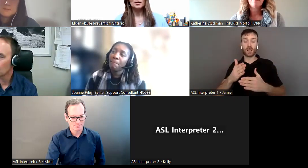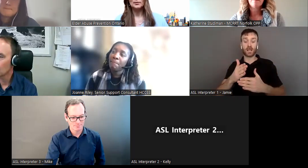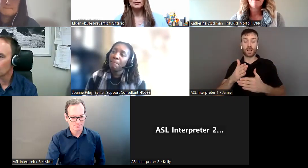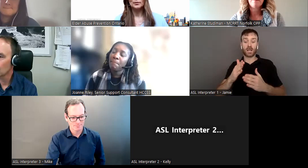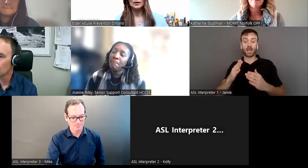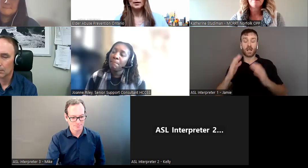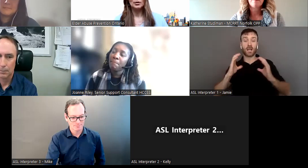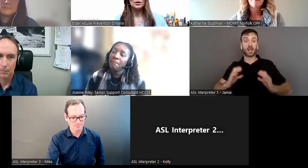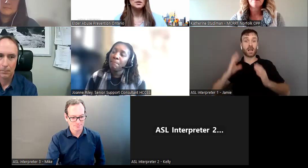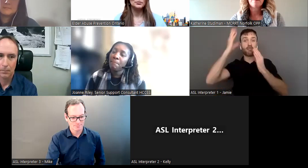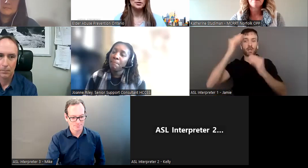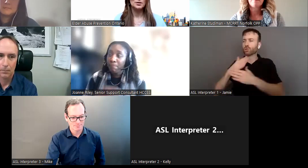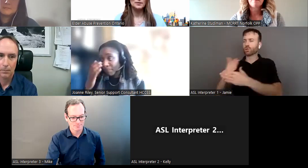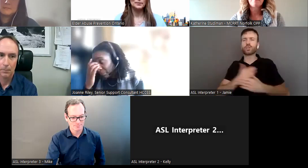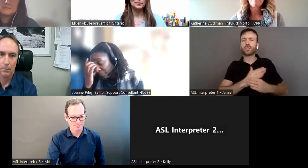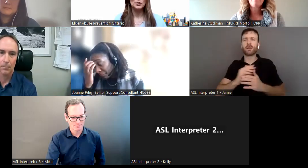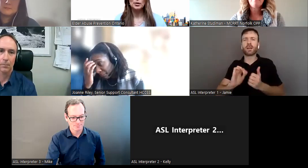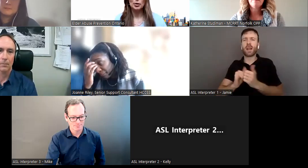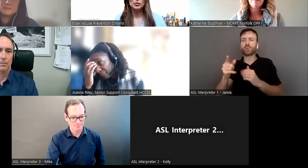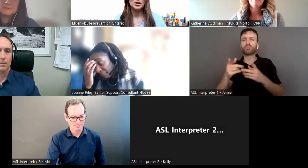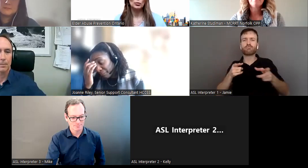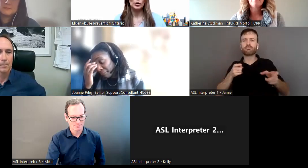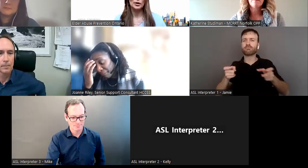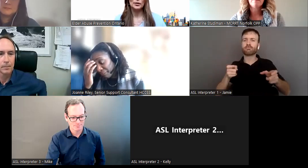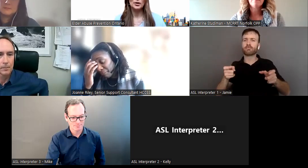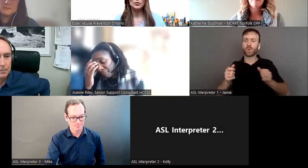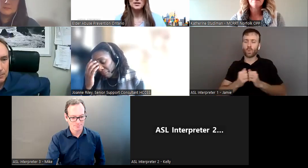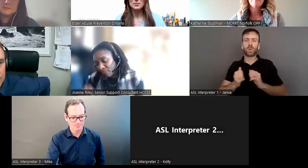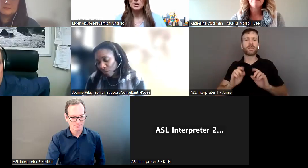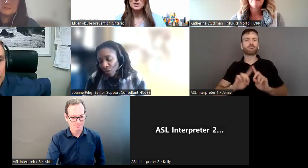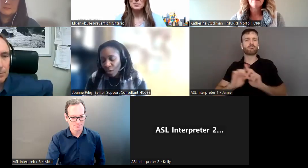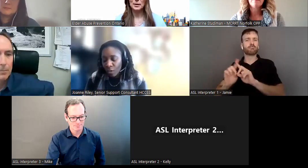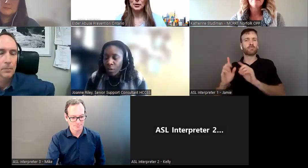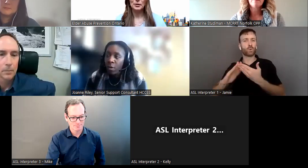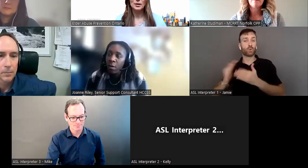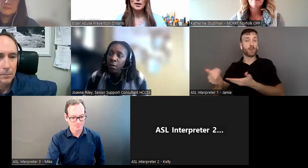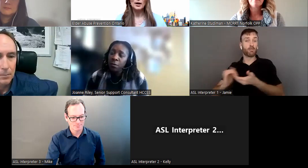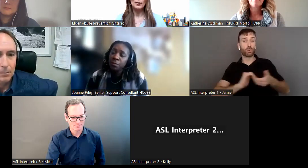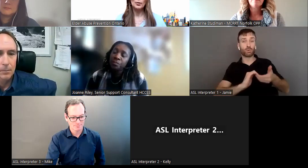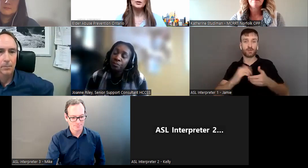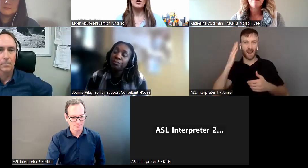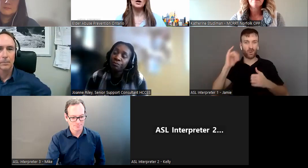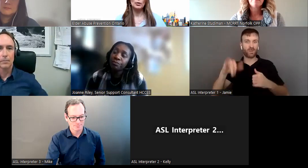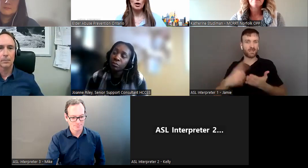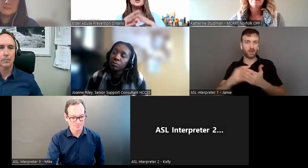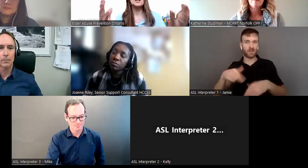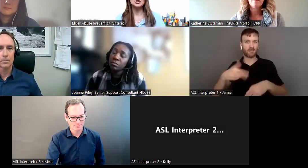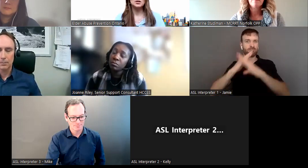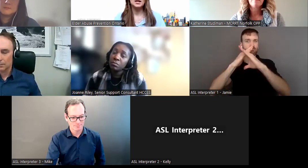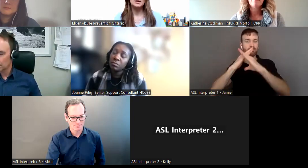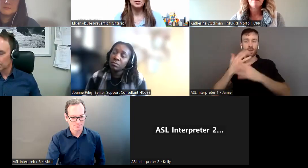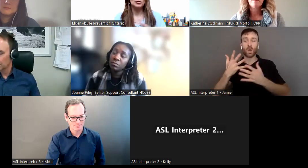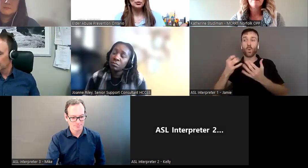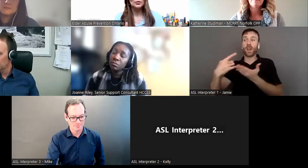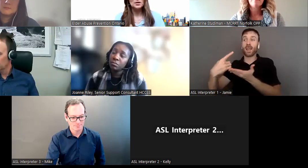across different community partners that you're working with? I know that sometimes is a barrier when we talk about